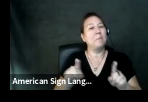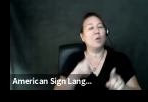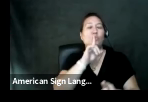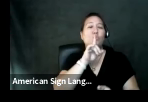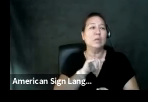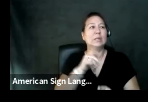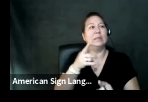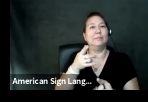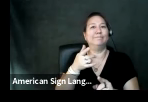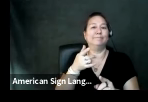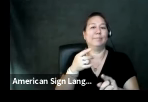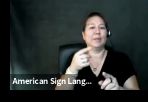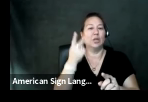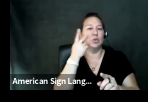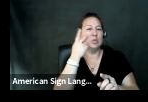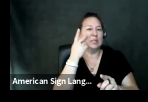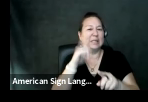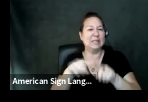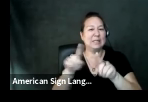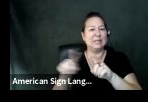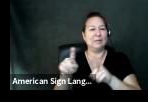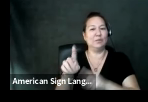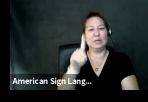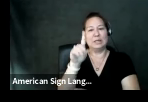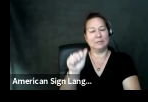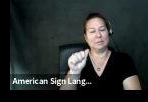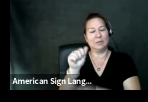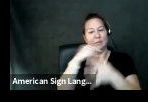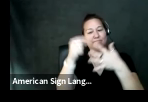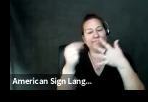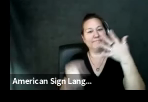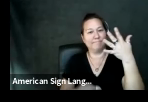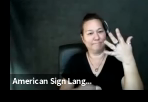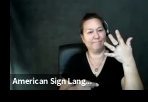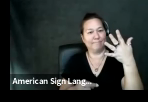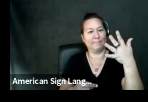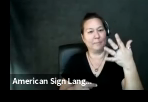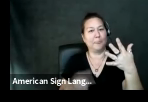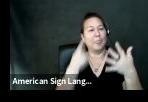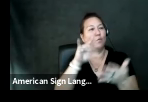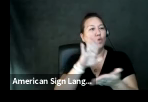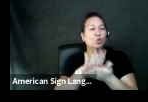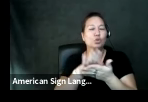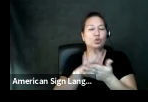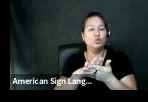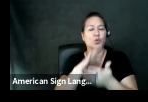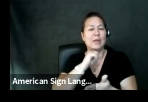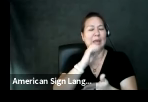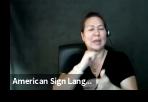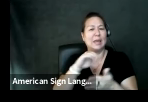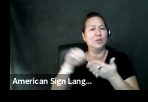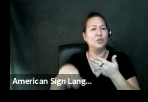those eligibility categories for special education. So for school-age students, kindergarten and above, there are